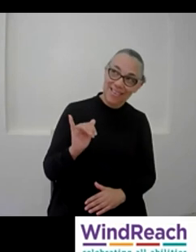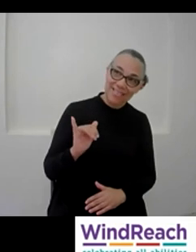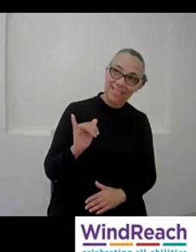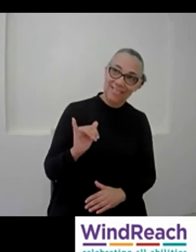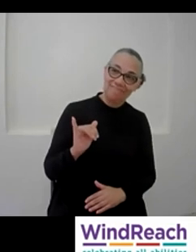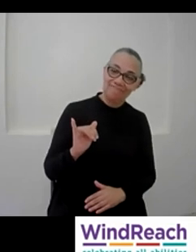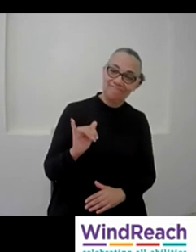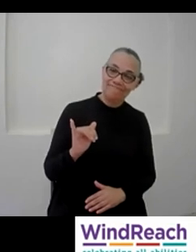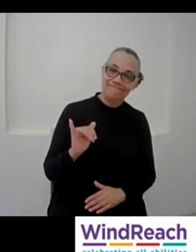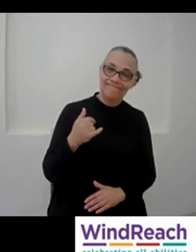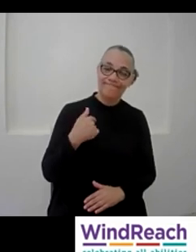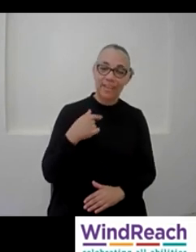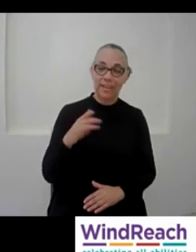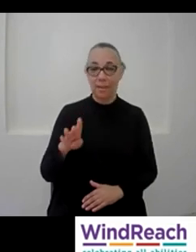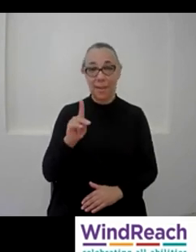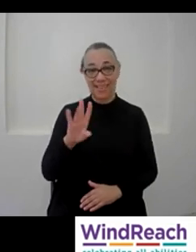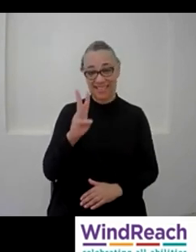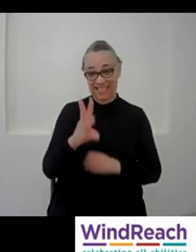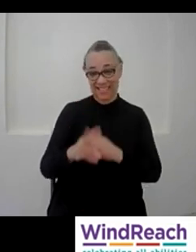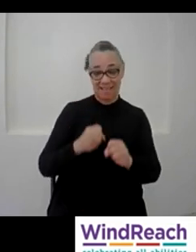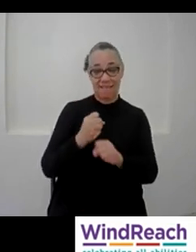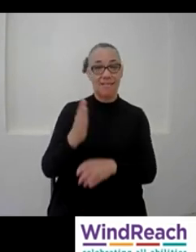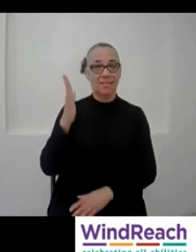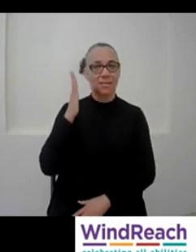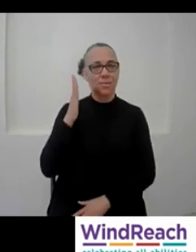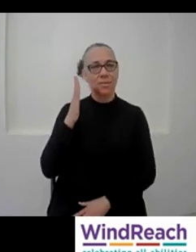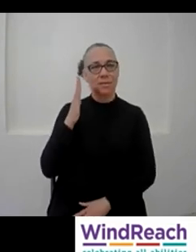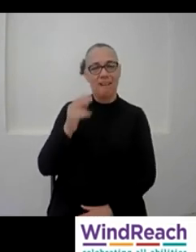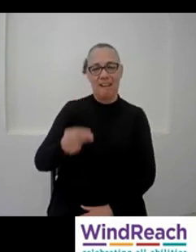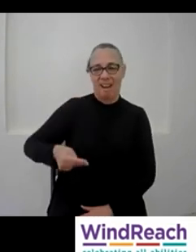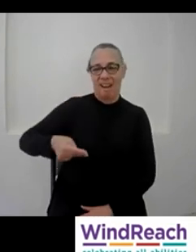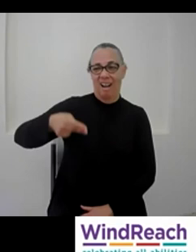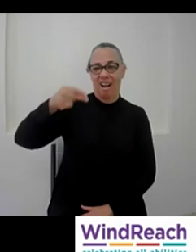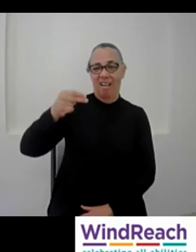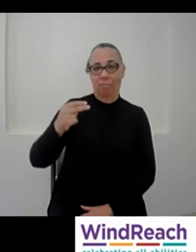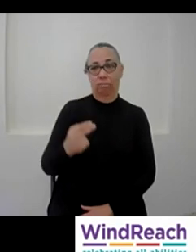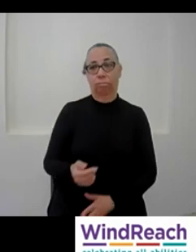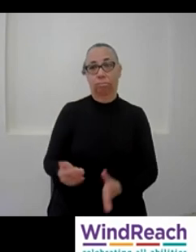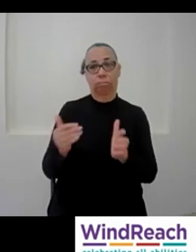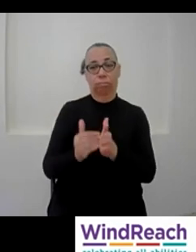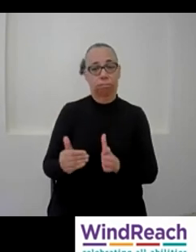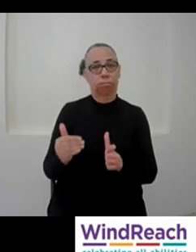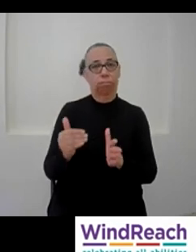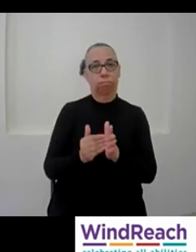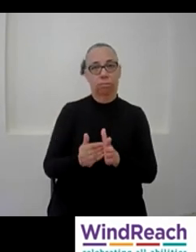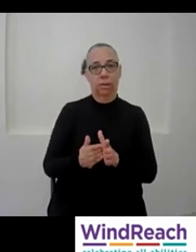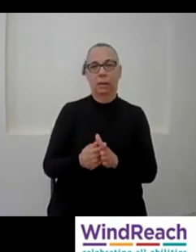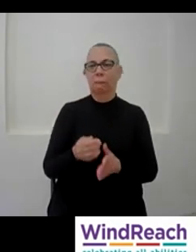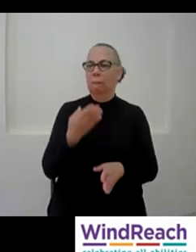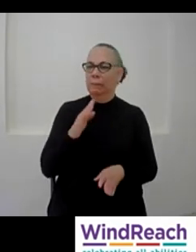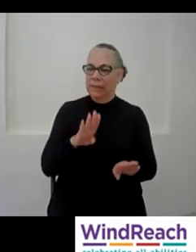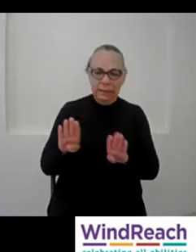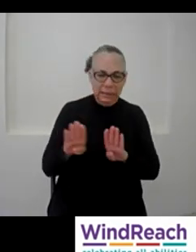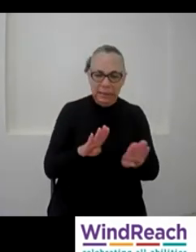when I came back 6 years ago, where there was quite a high frequency of aggression, things